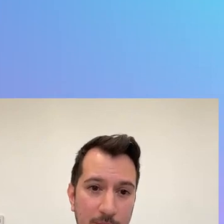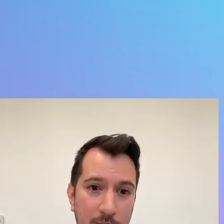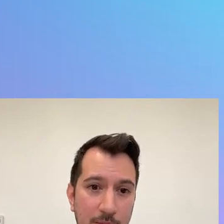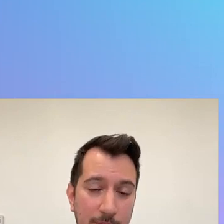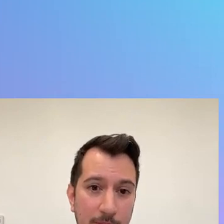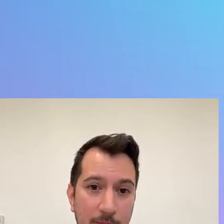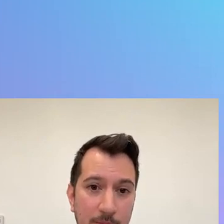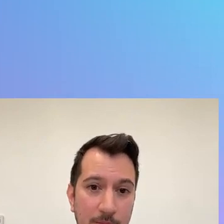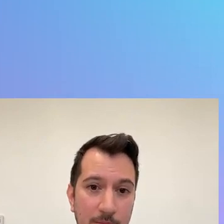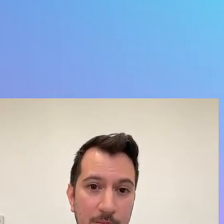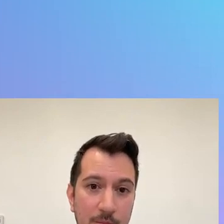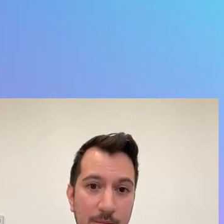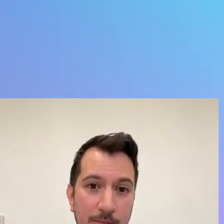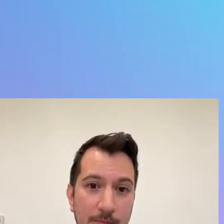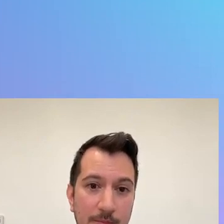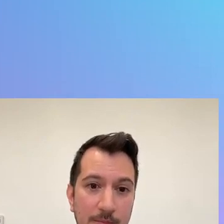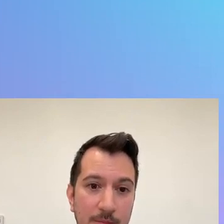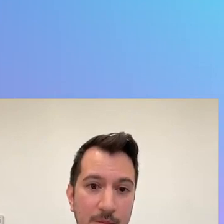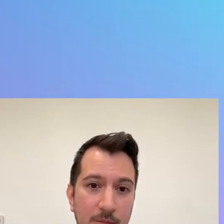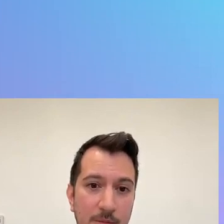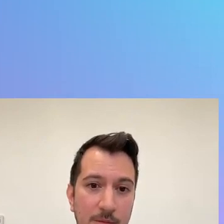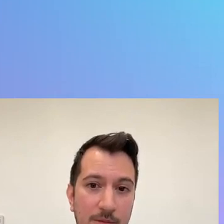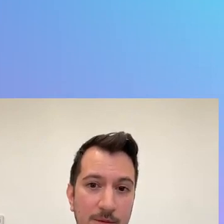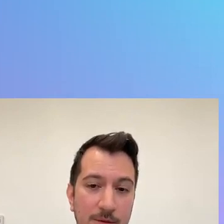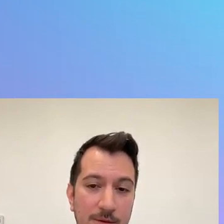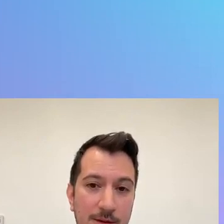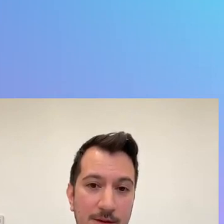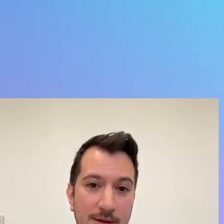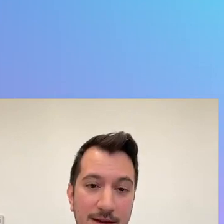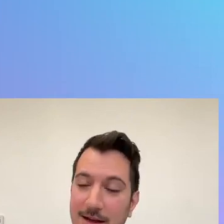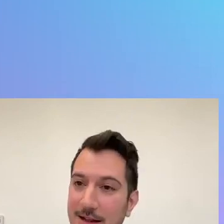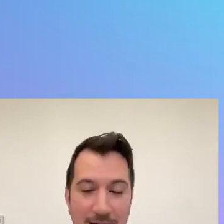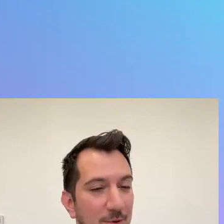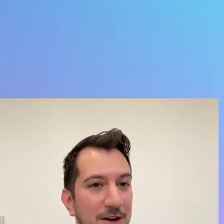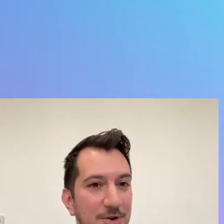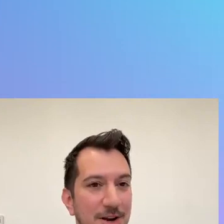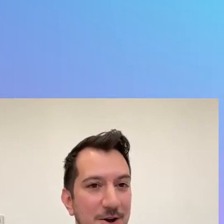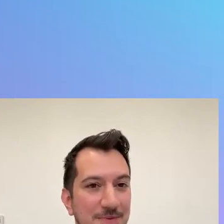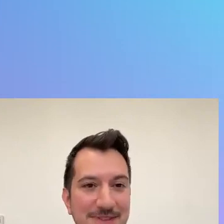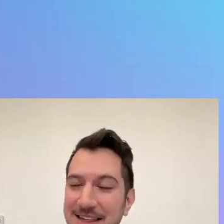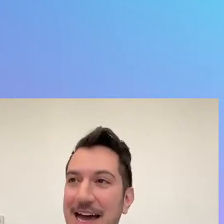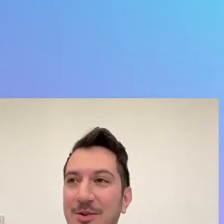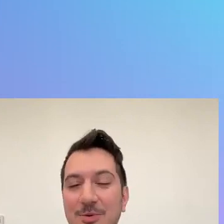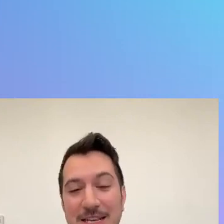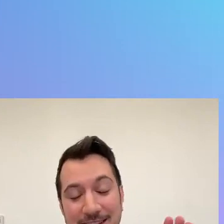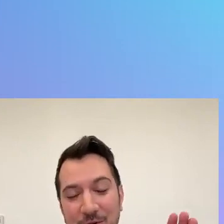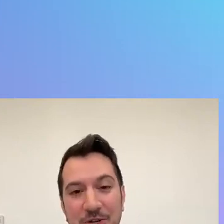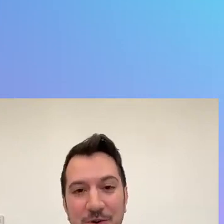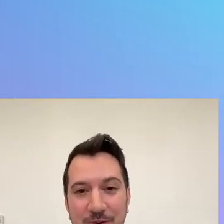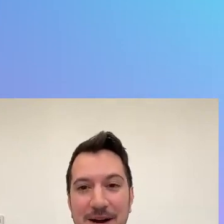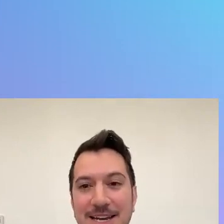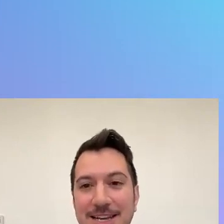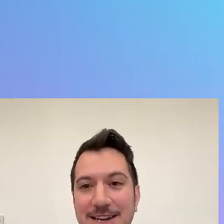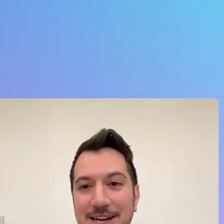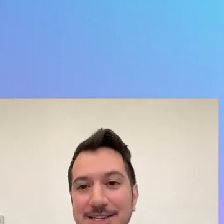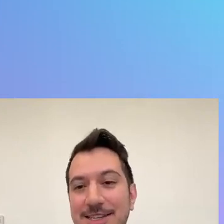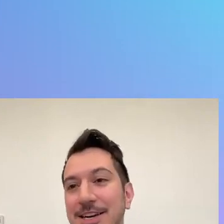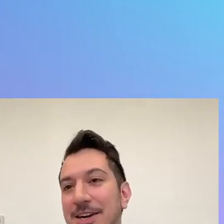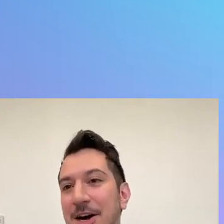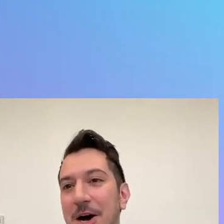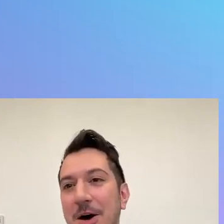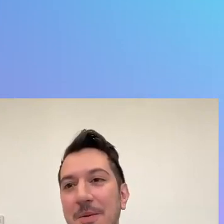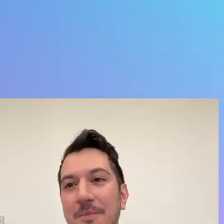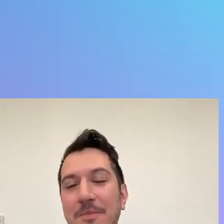on the algorithm, or can it just be used without legal repercussions? That one I do not know. That one is a question for my